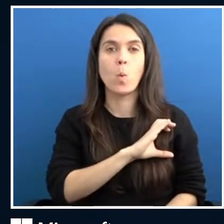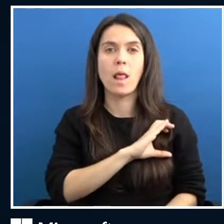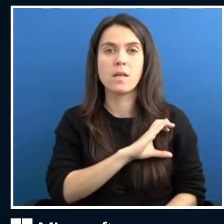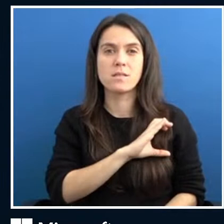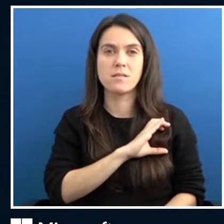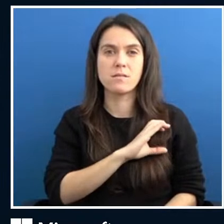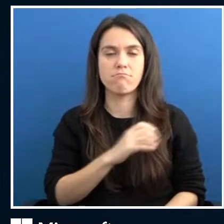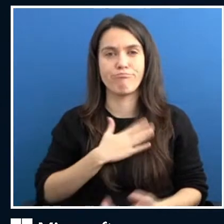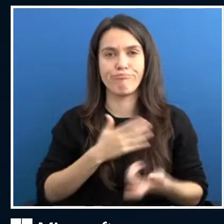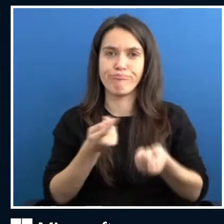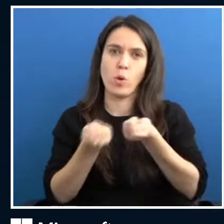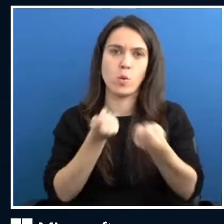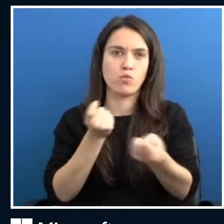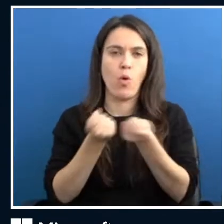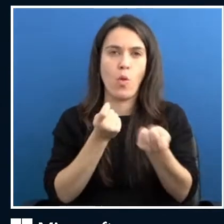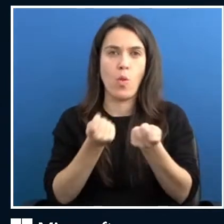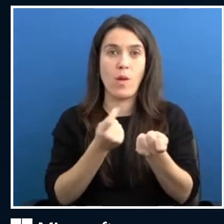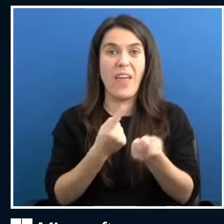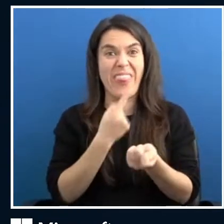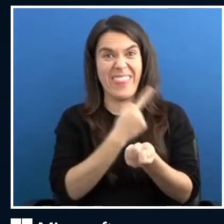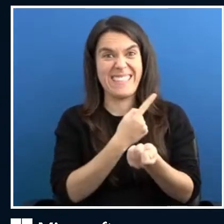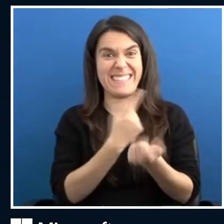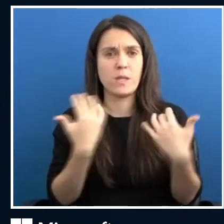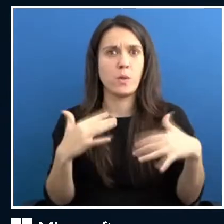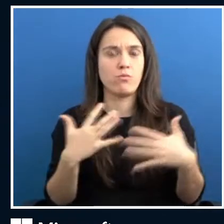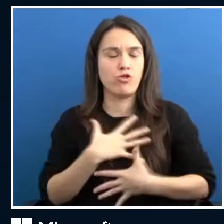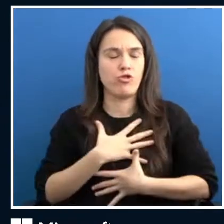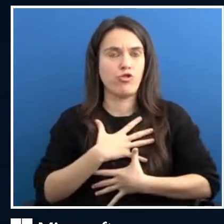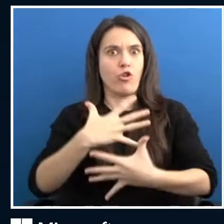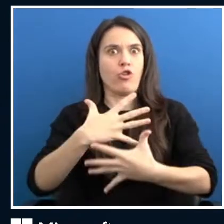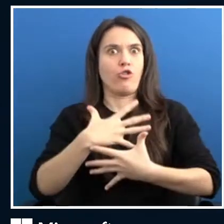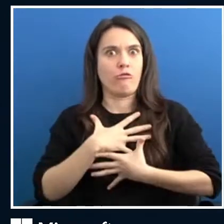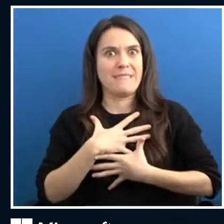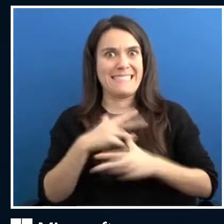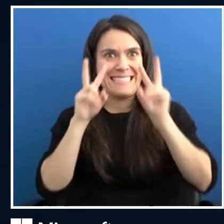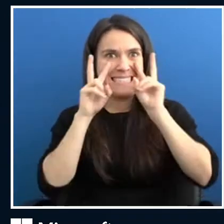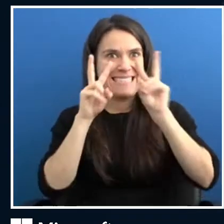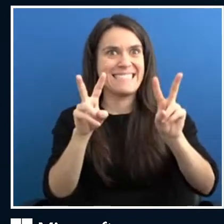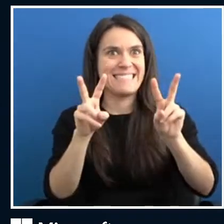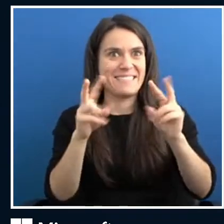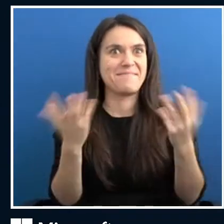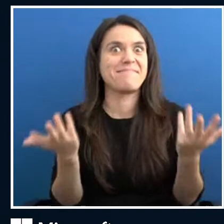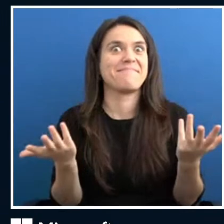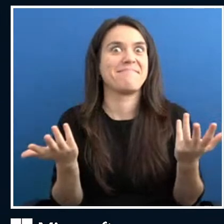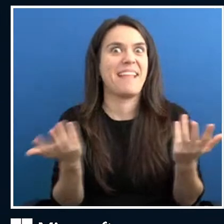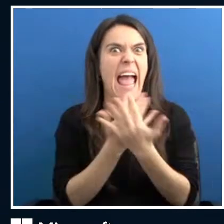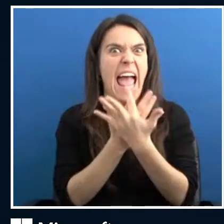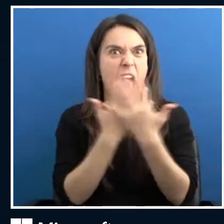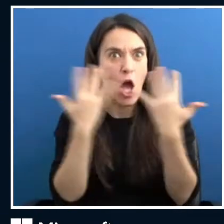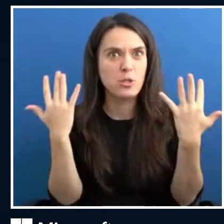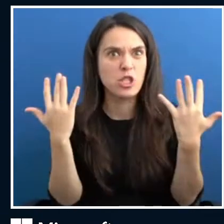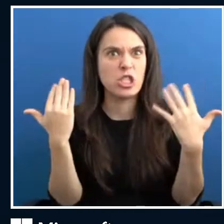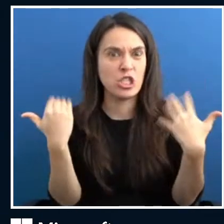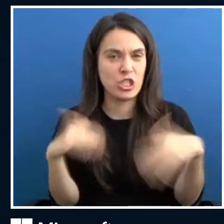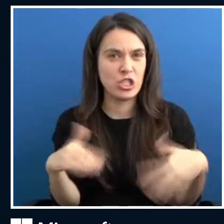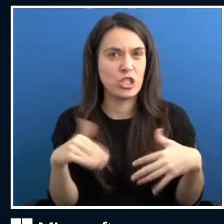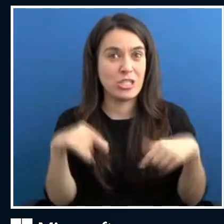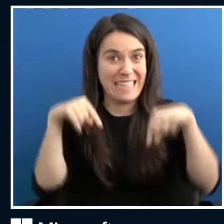So this for me is very shocking to see how much we have in our